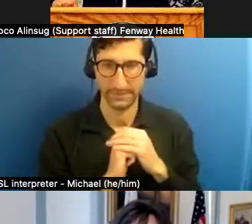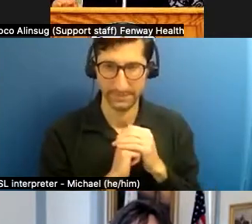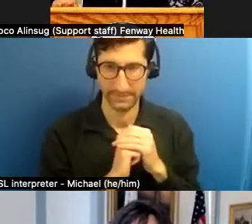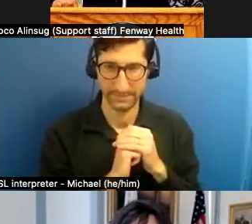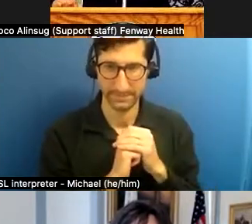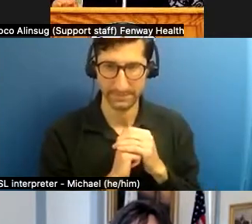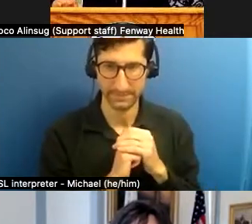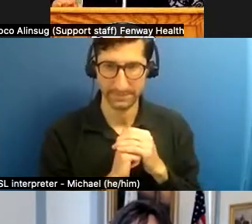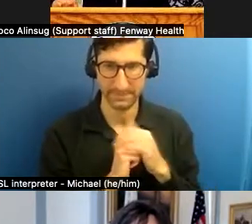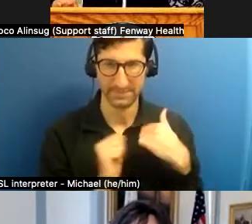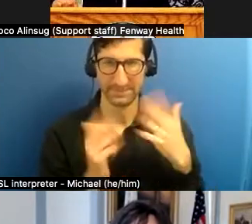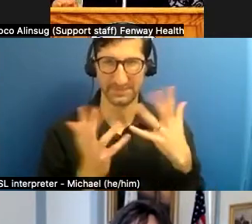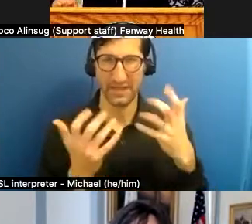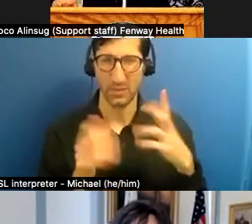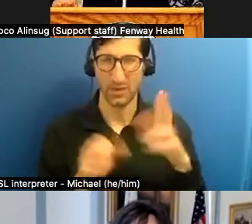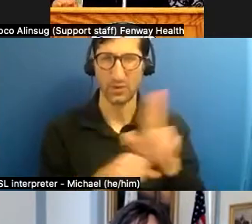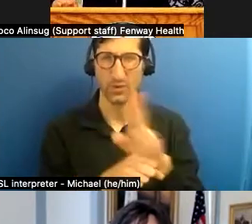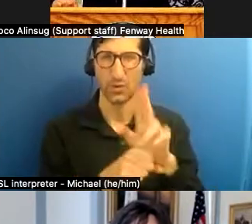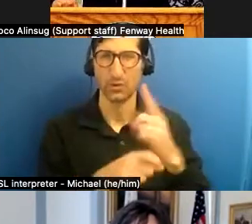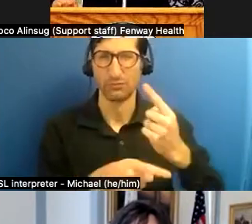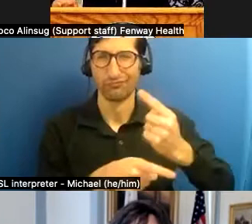regular view.